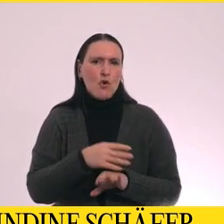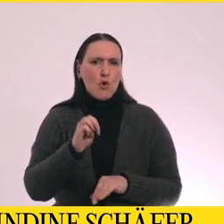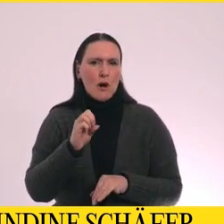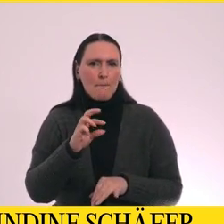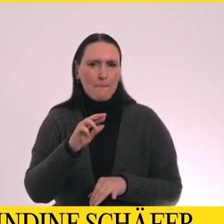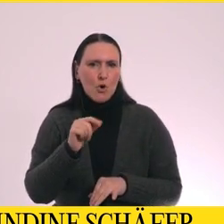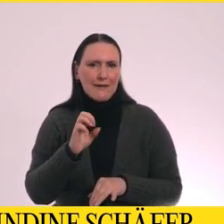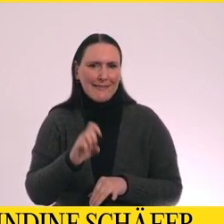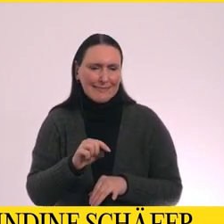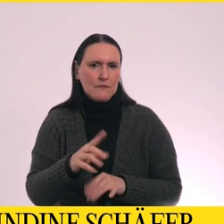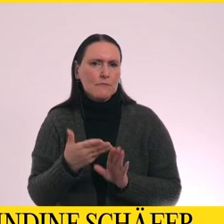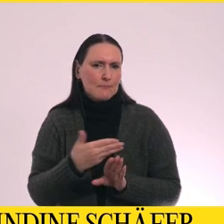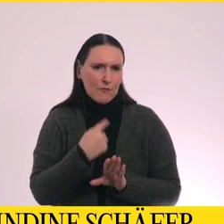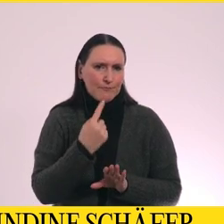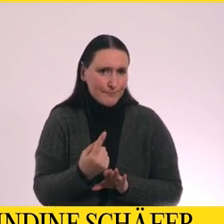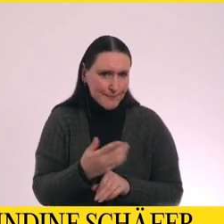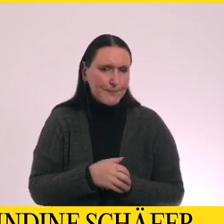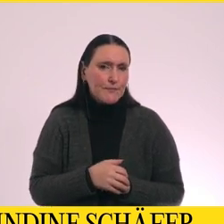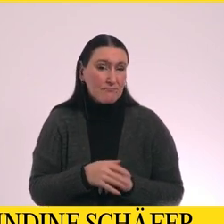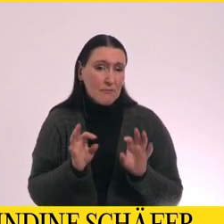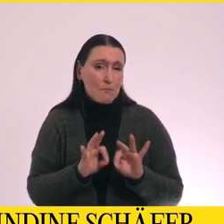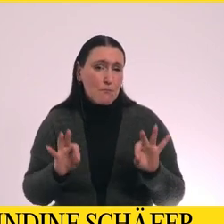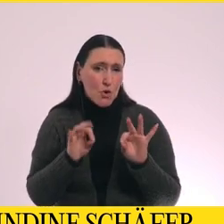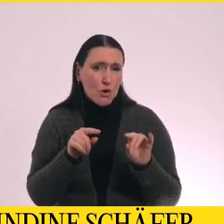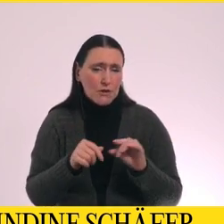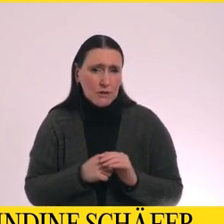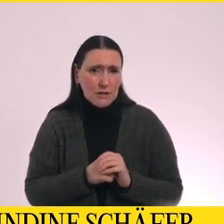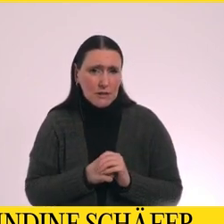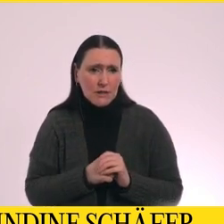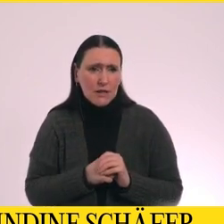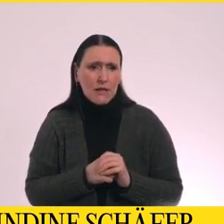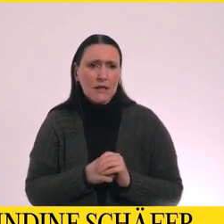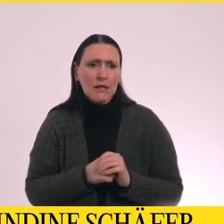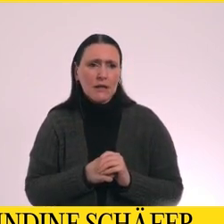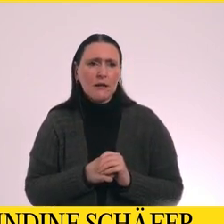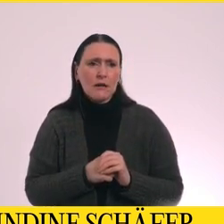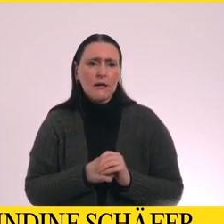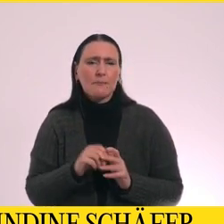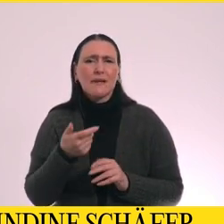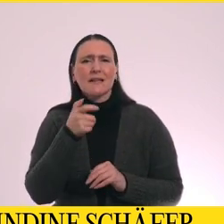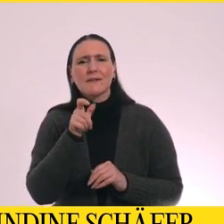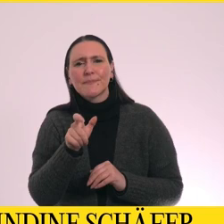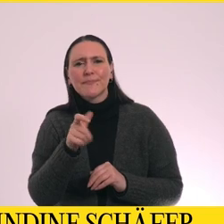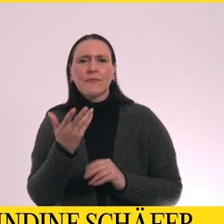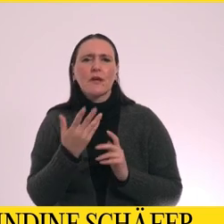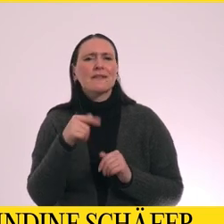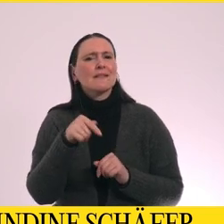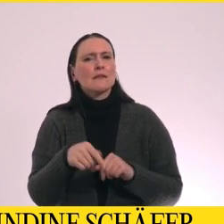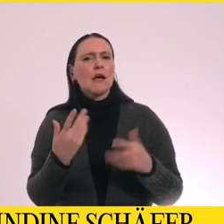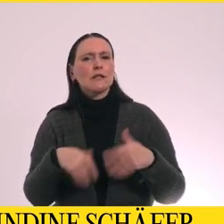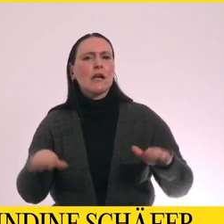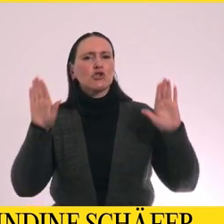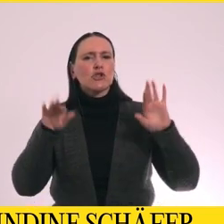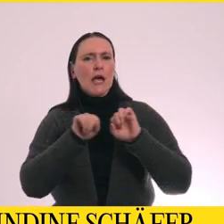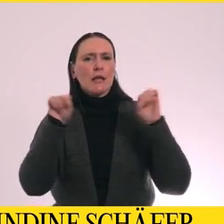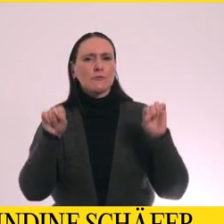about how, and that was perhaps my wrong wording as well, how the asylum system cares for sort